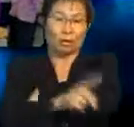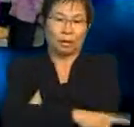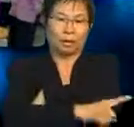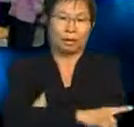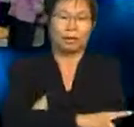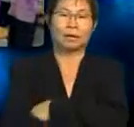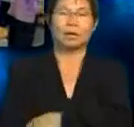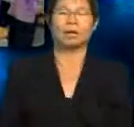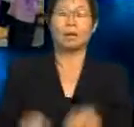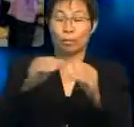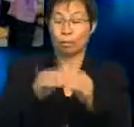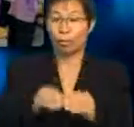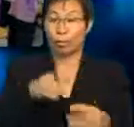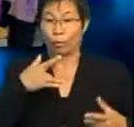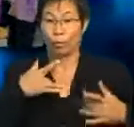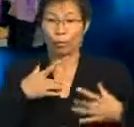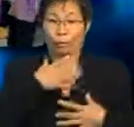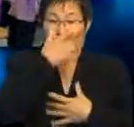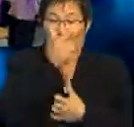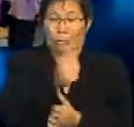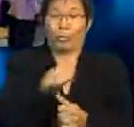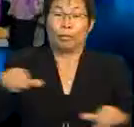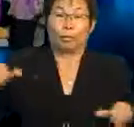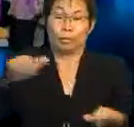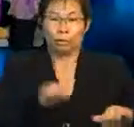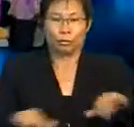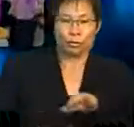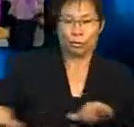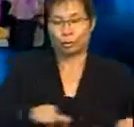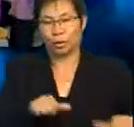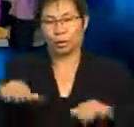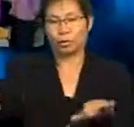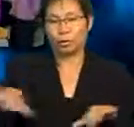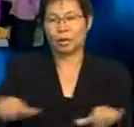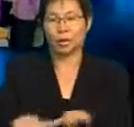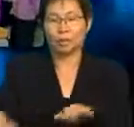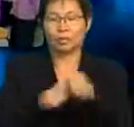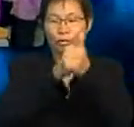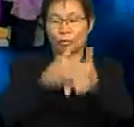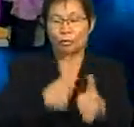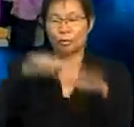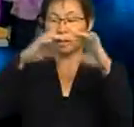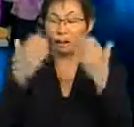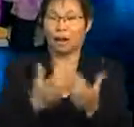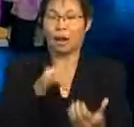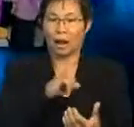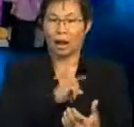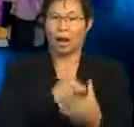Okay, we will make this jazz chant more interesting by doing actions. Okay, follow me,